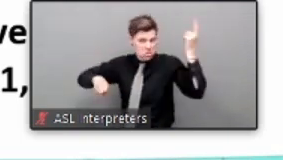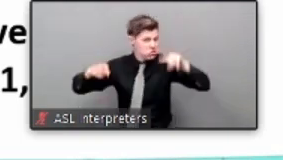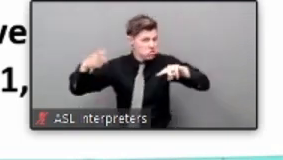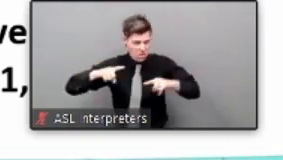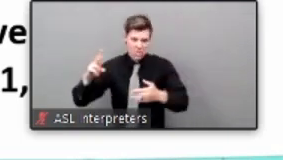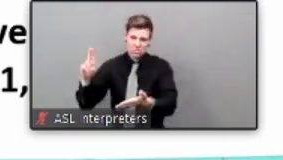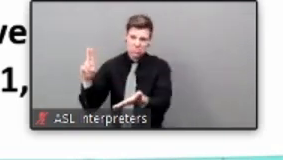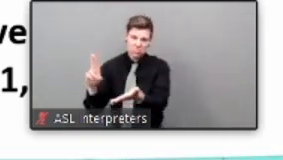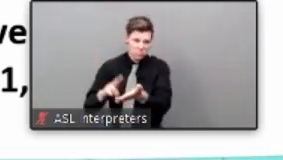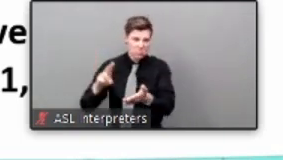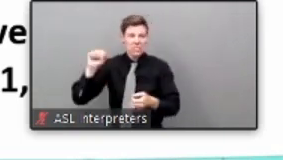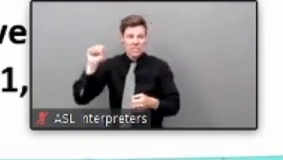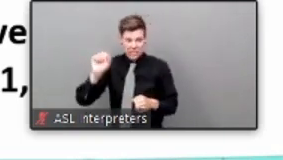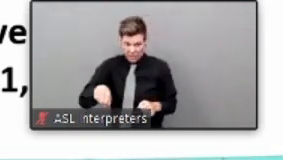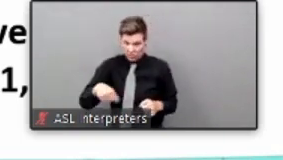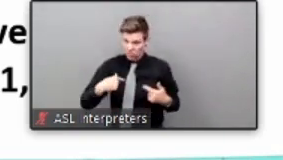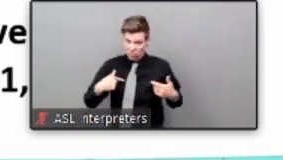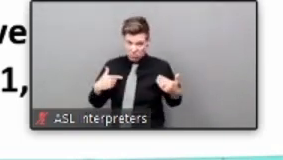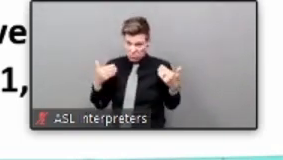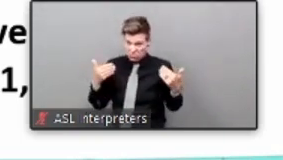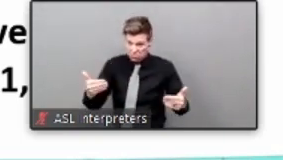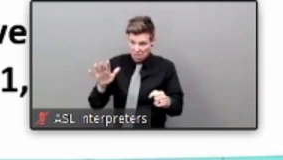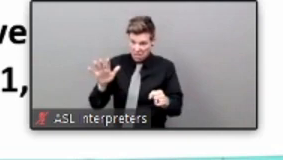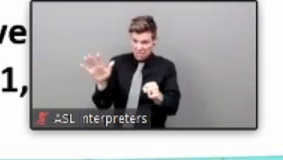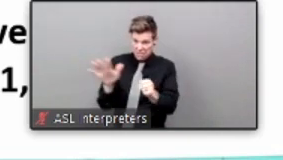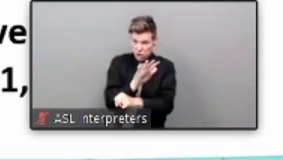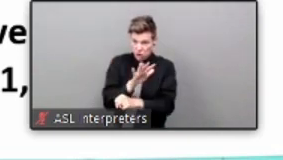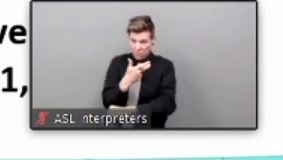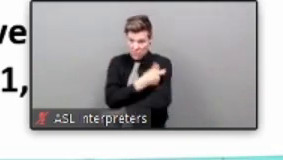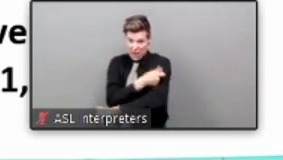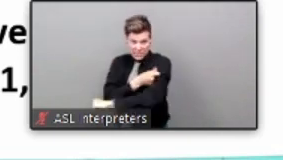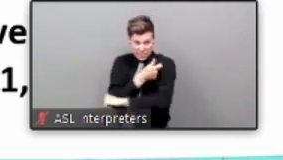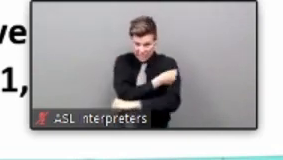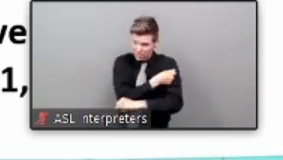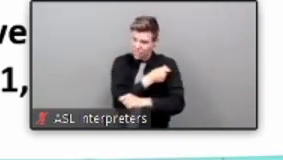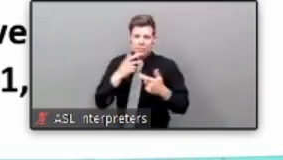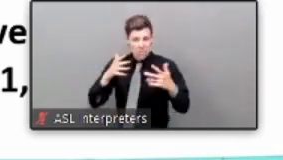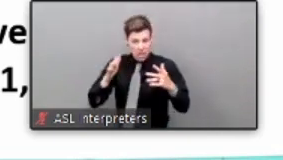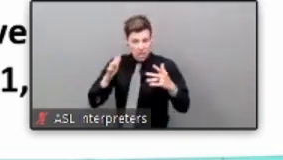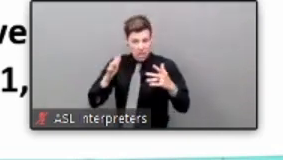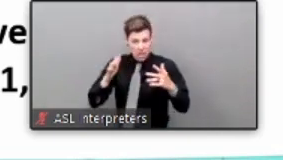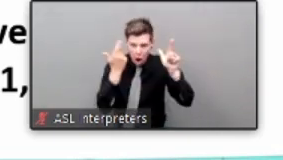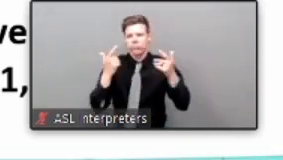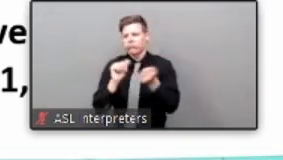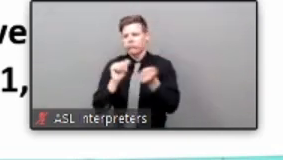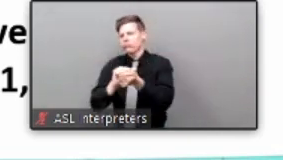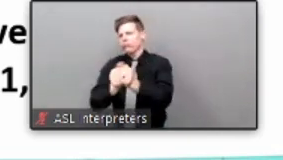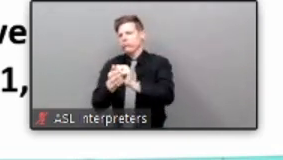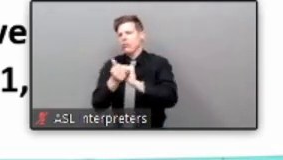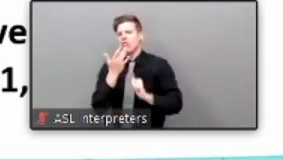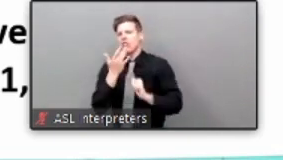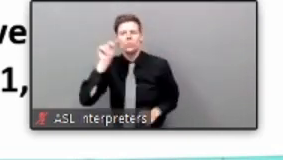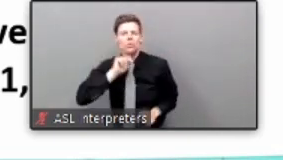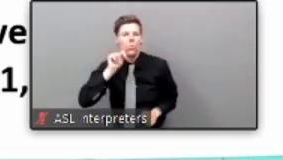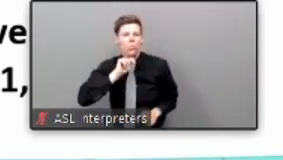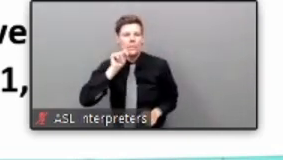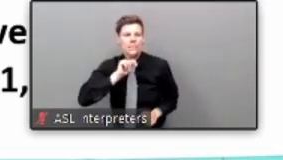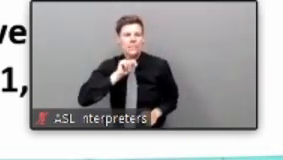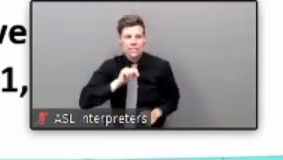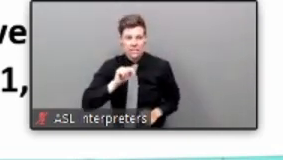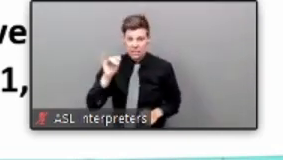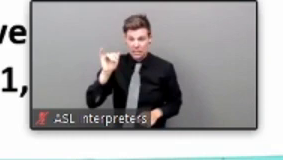all counties will be turquoise. And so that's what the map's going to look like until we get to